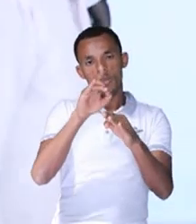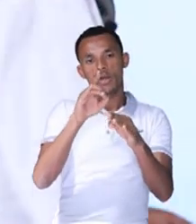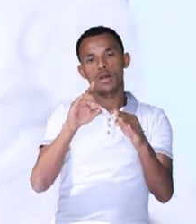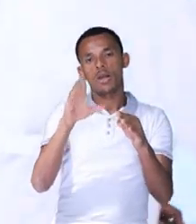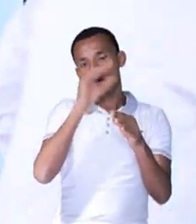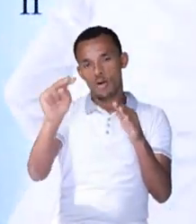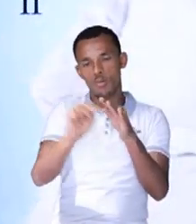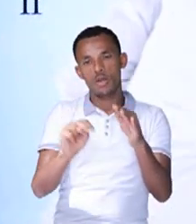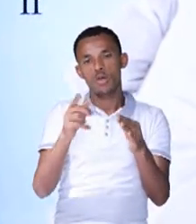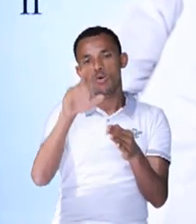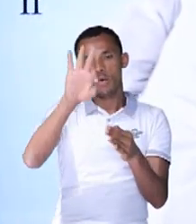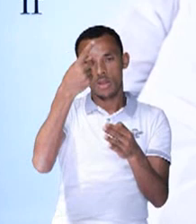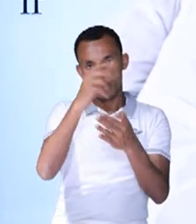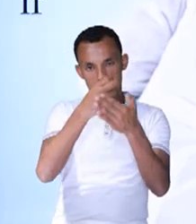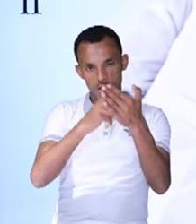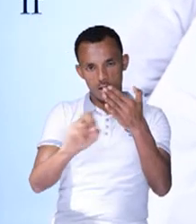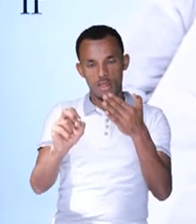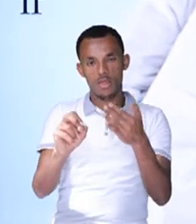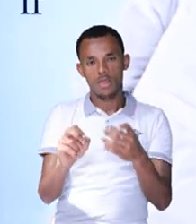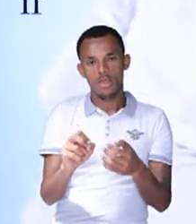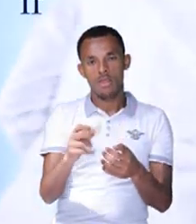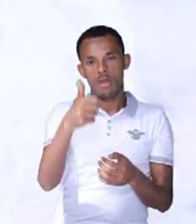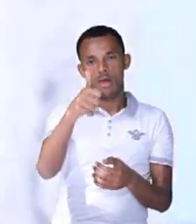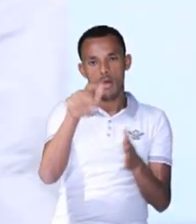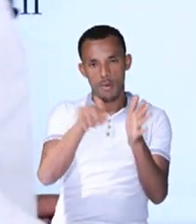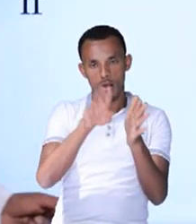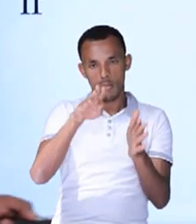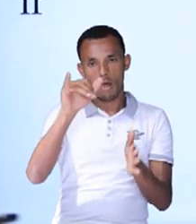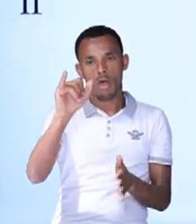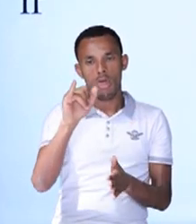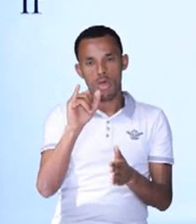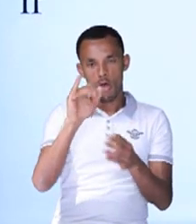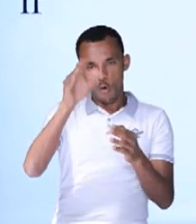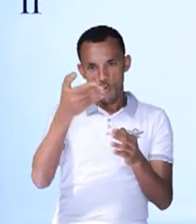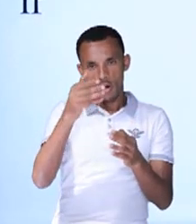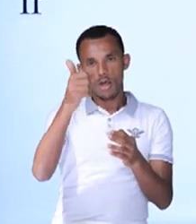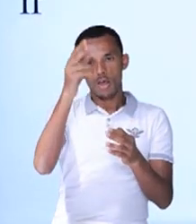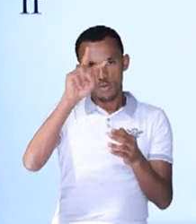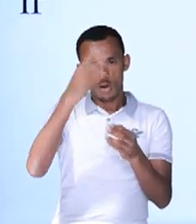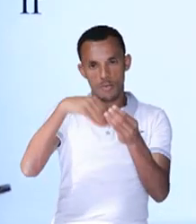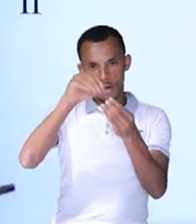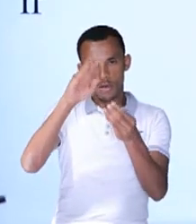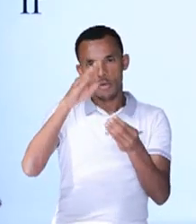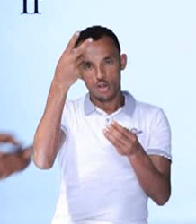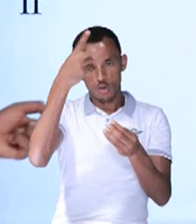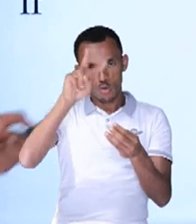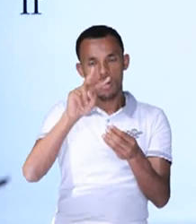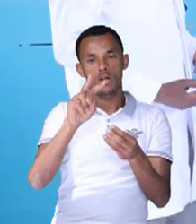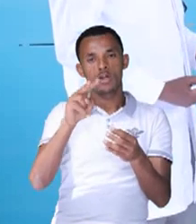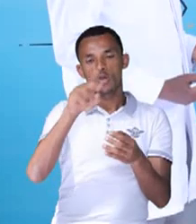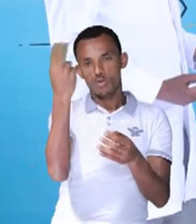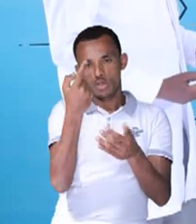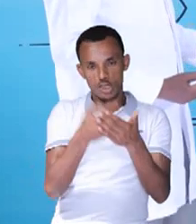and the denominator, you will have a result which says that a minus bi over a squared plus b squared.